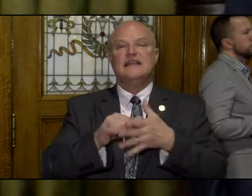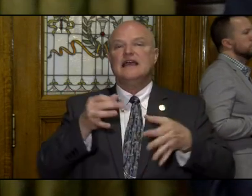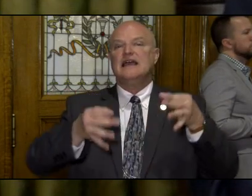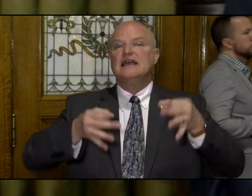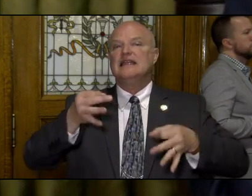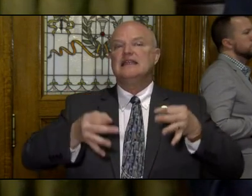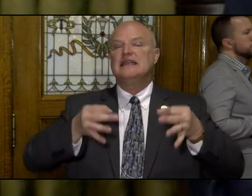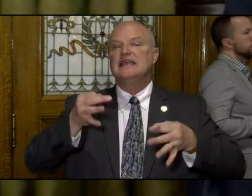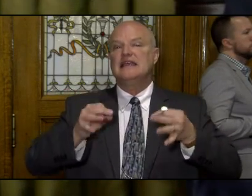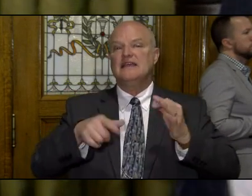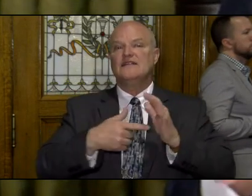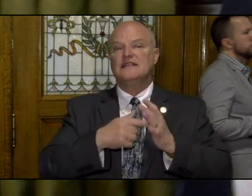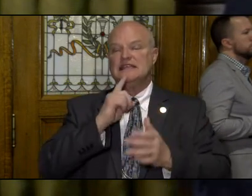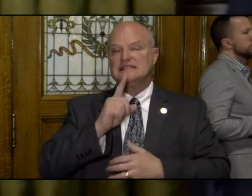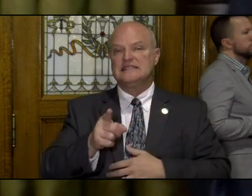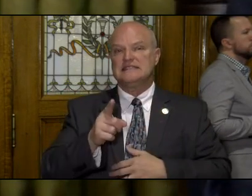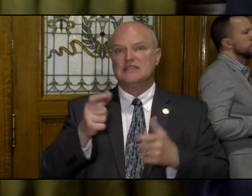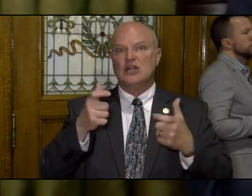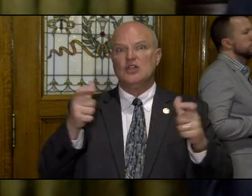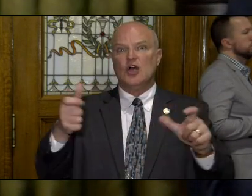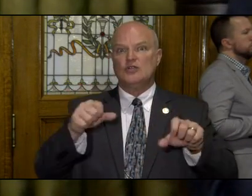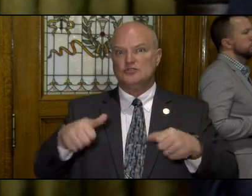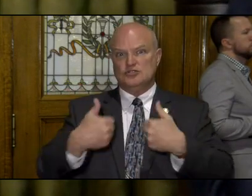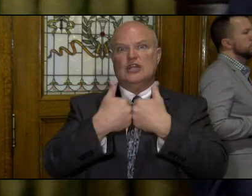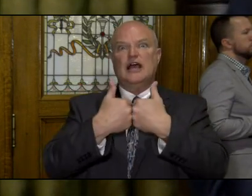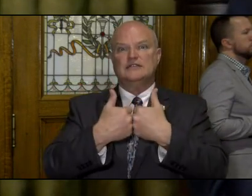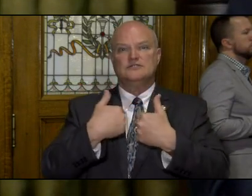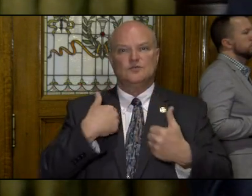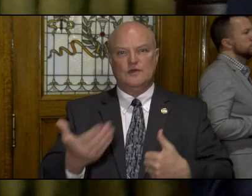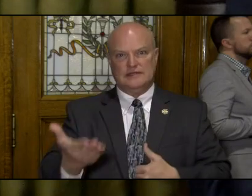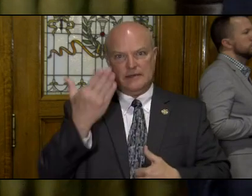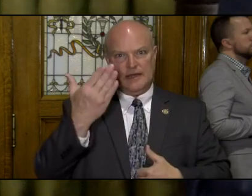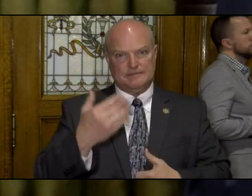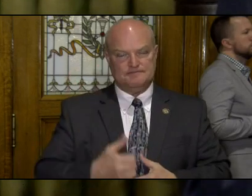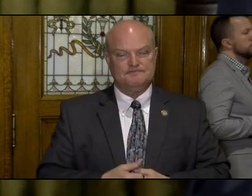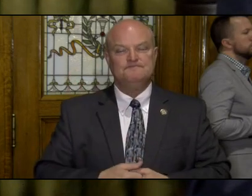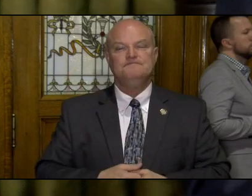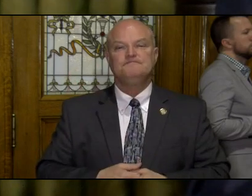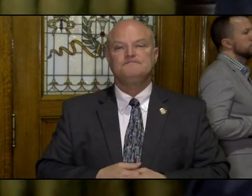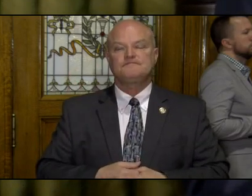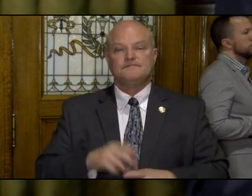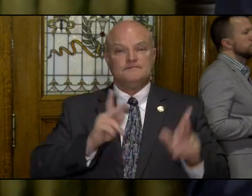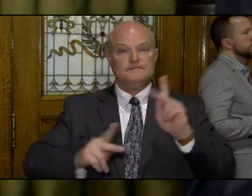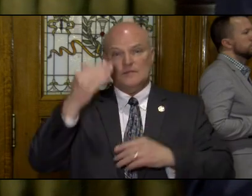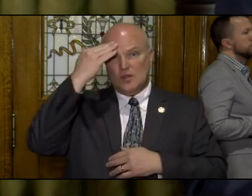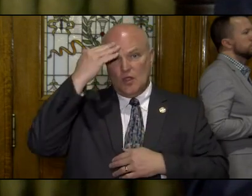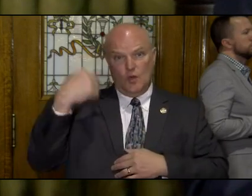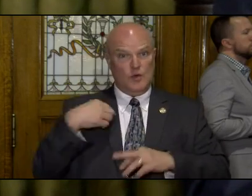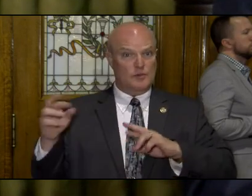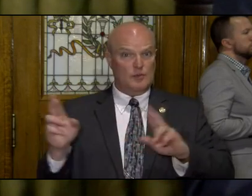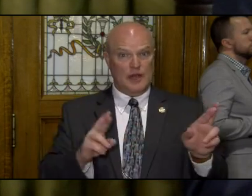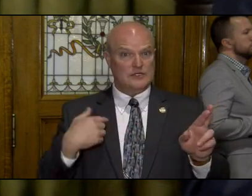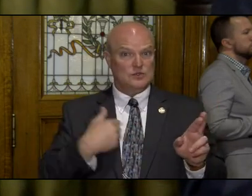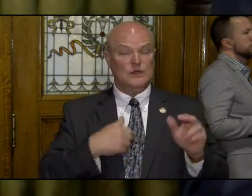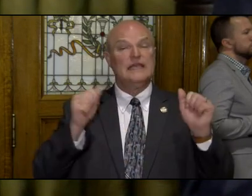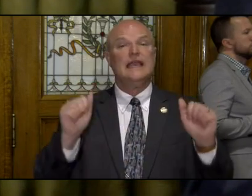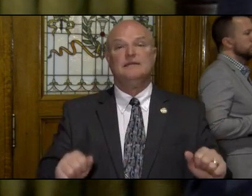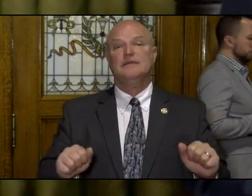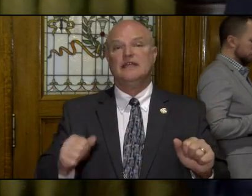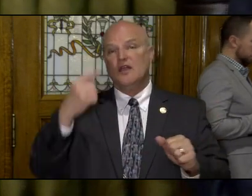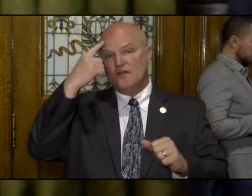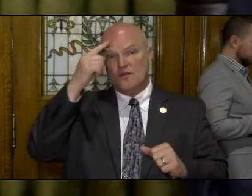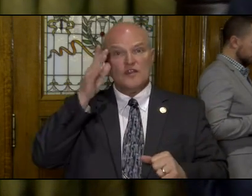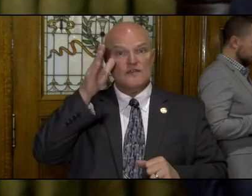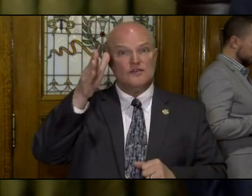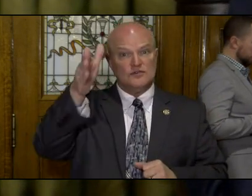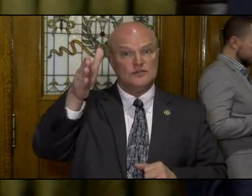it is a larger challenge that we face. Everyone should know that we are prepared as we can be for